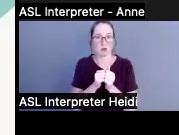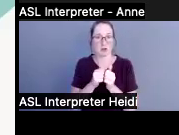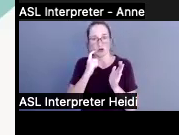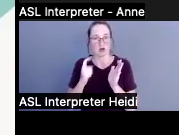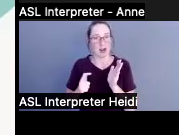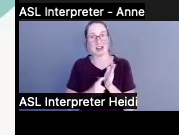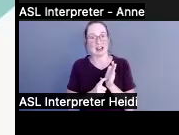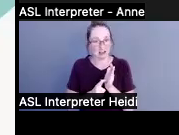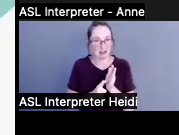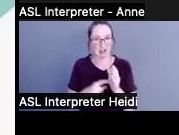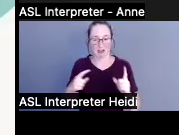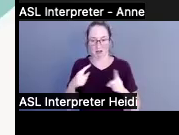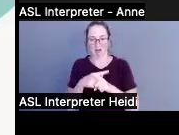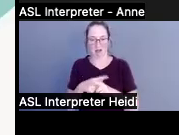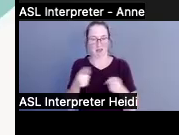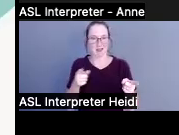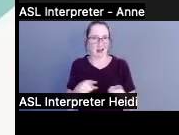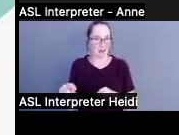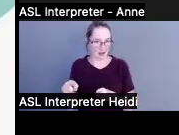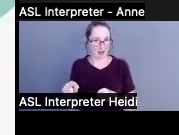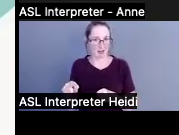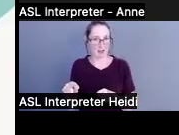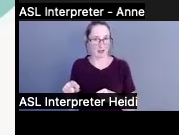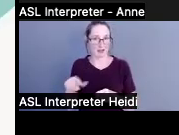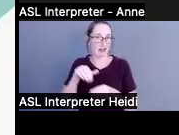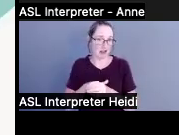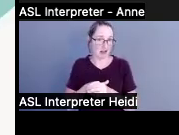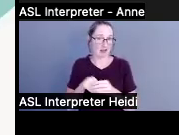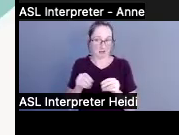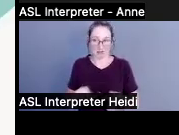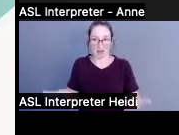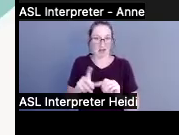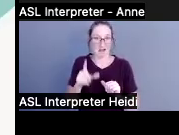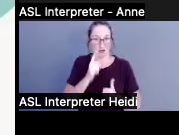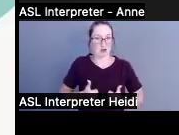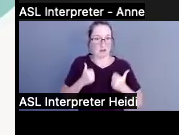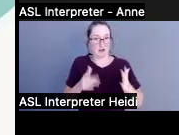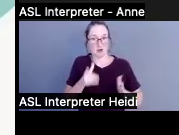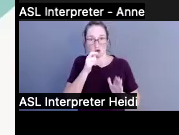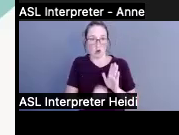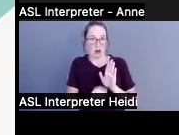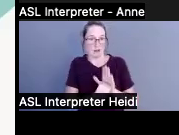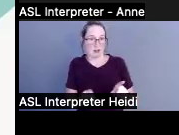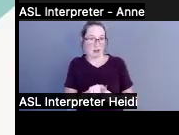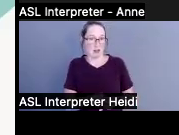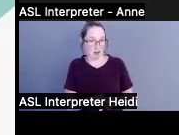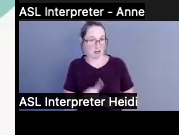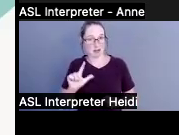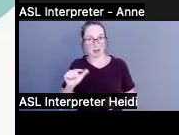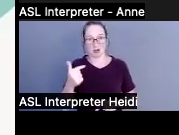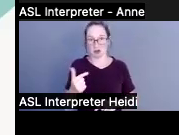the discrepancy that exists in the landscape for survivors who identify as lesbian,